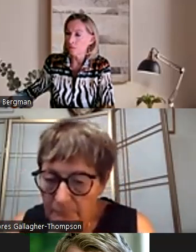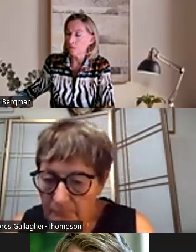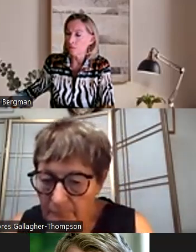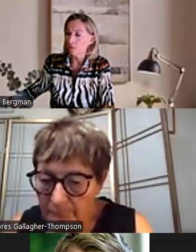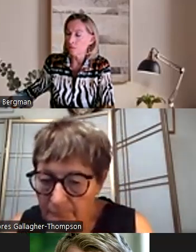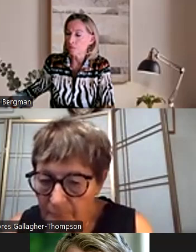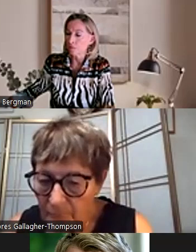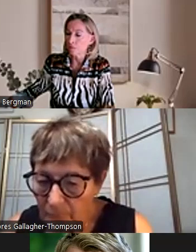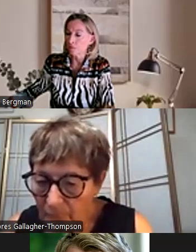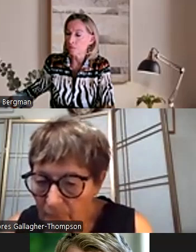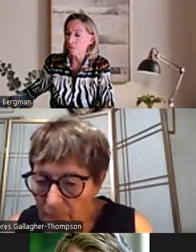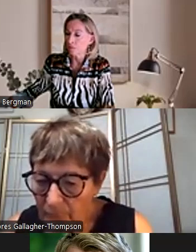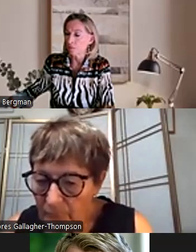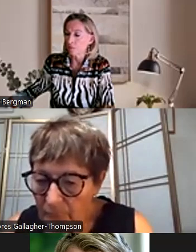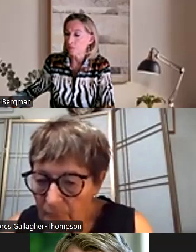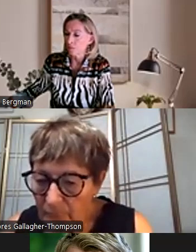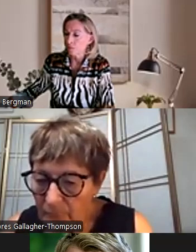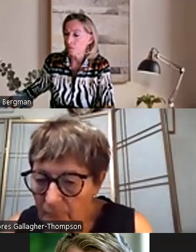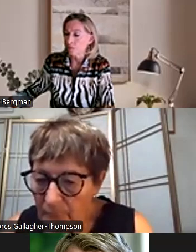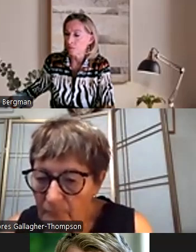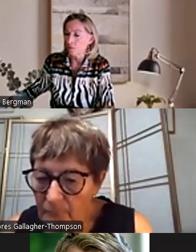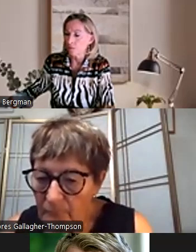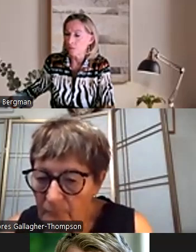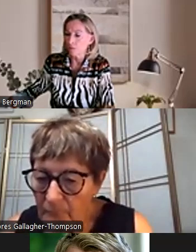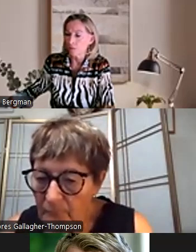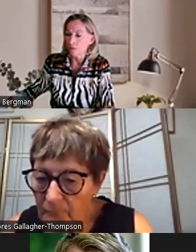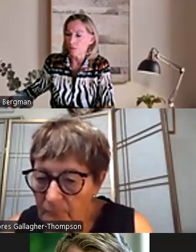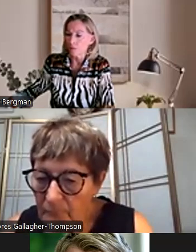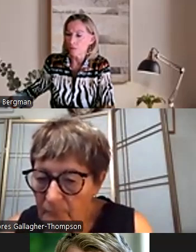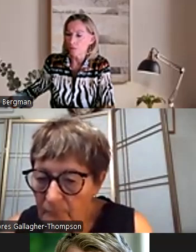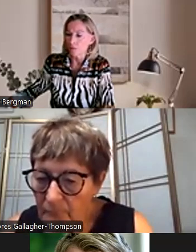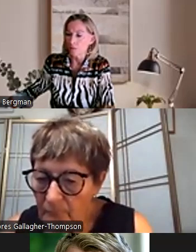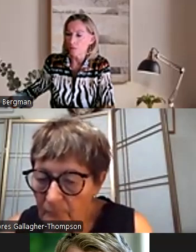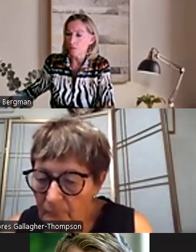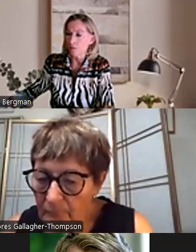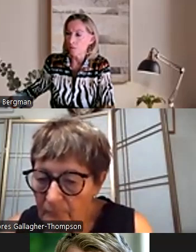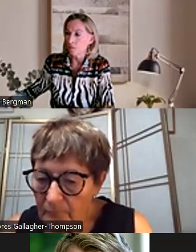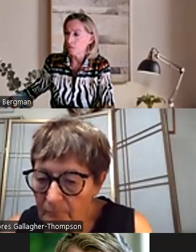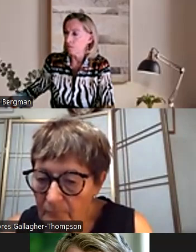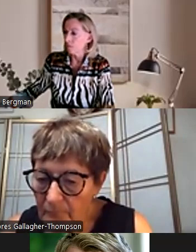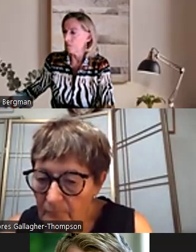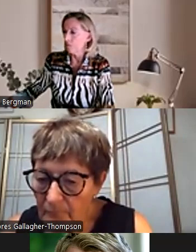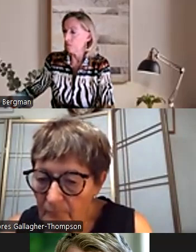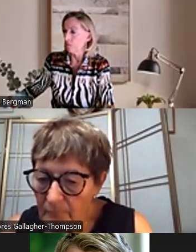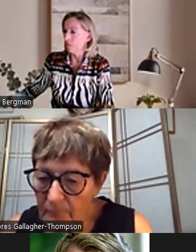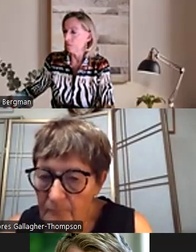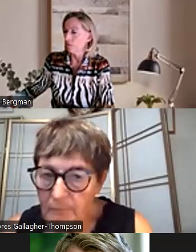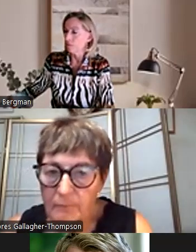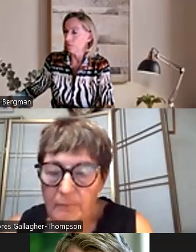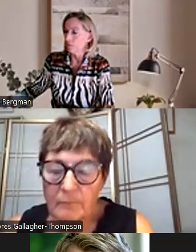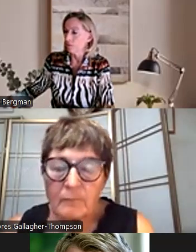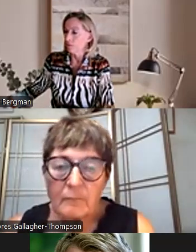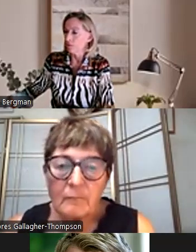as people were speaking, they were speaking very quickly and sometimes not very